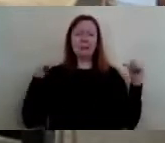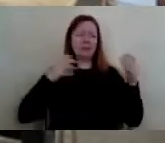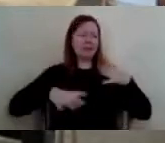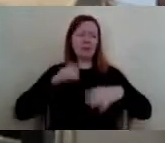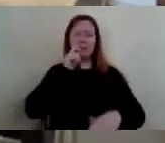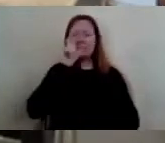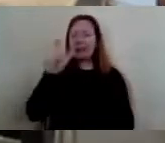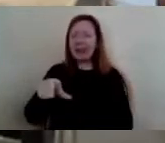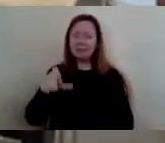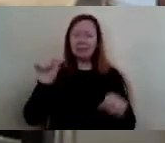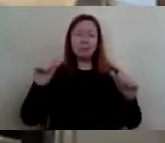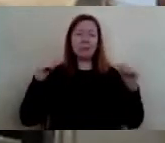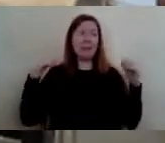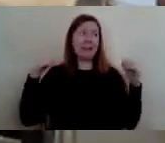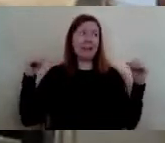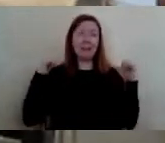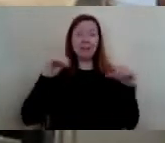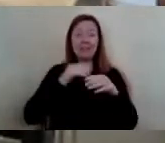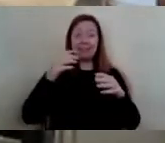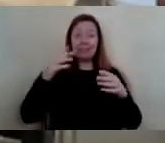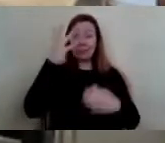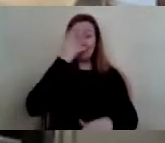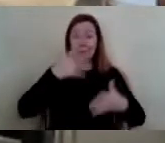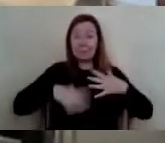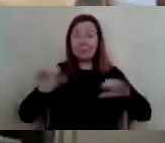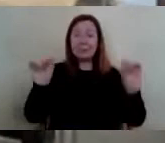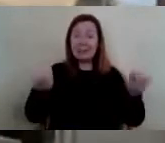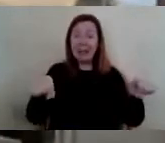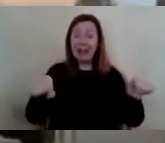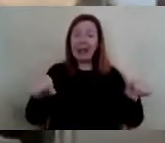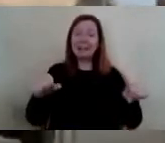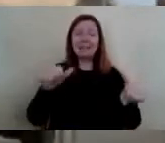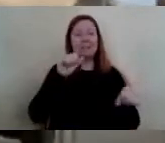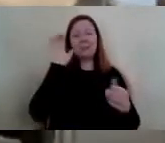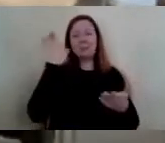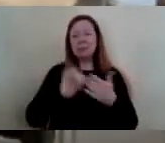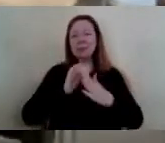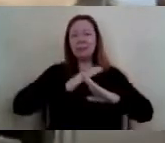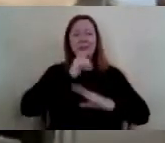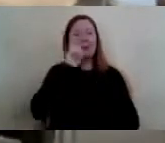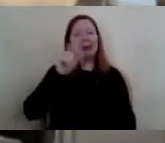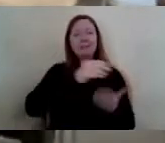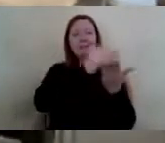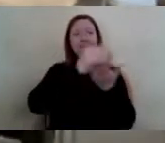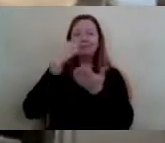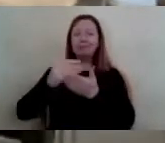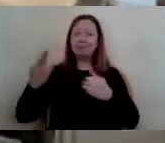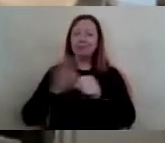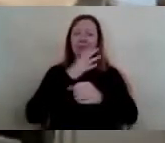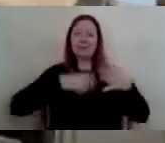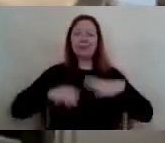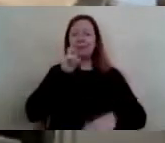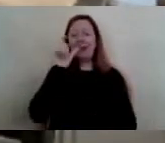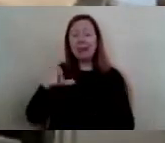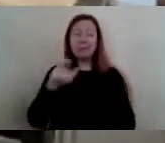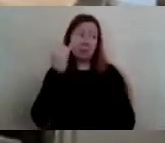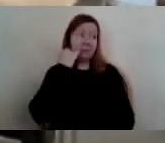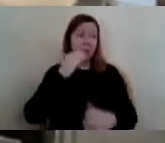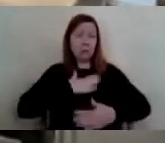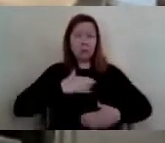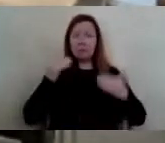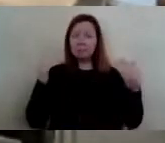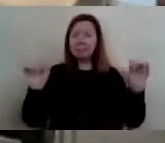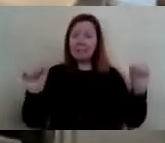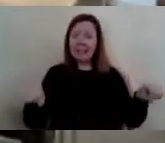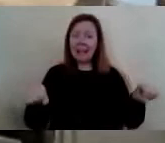often exercise in your pajamas. So you can just reduce that barrier of actually having to get fully dressed unless you enjoy that part and you